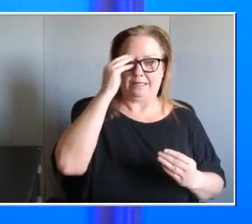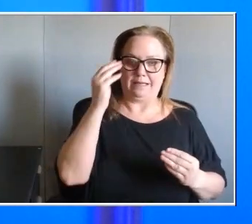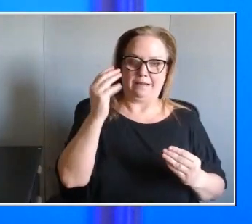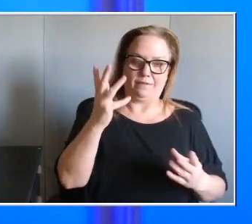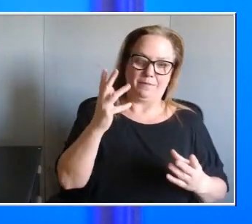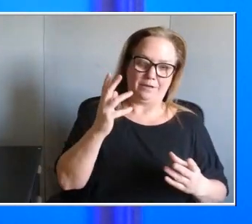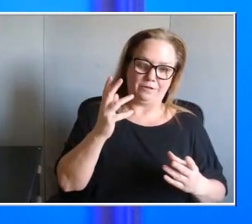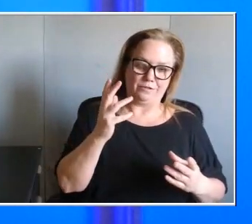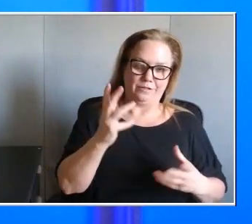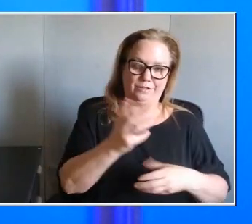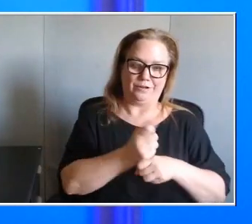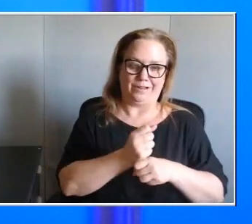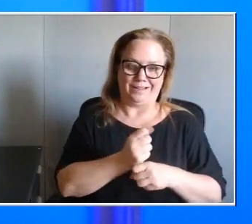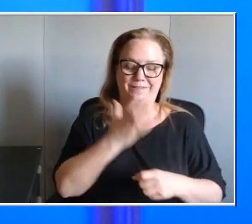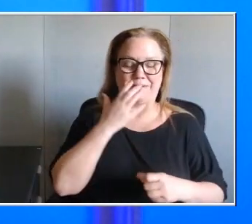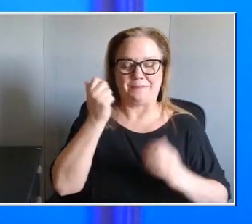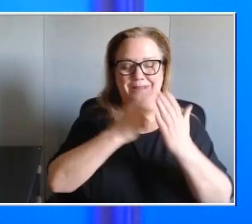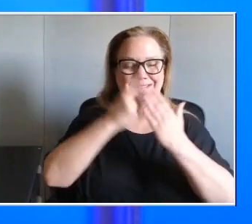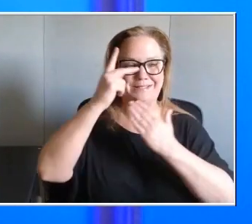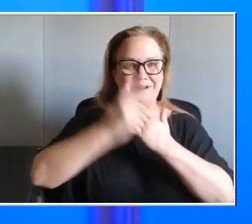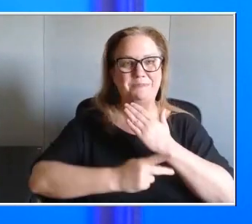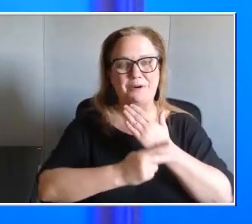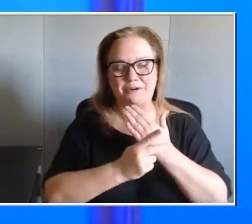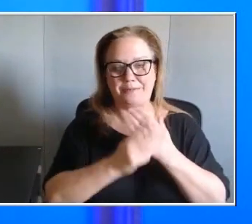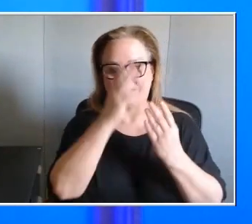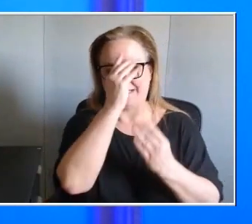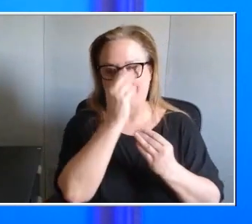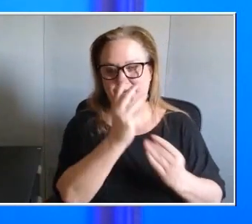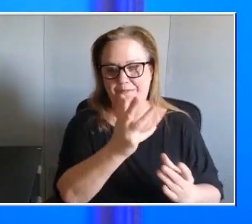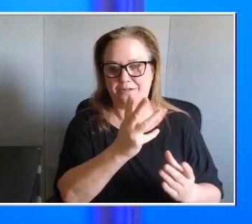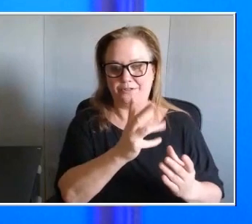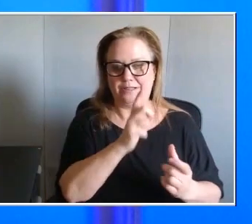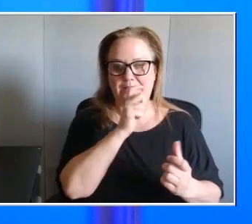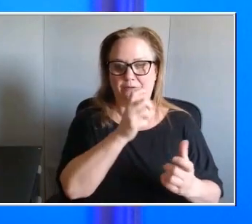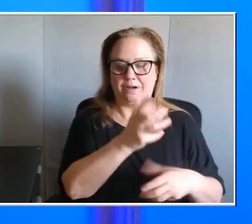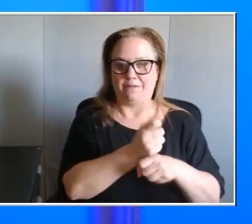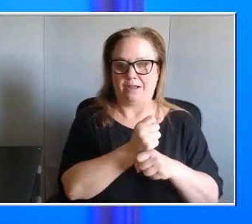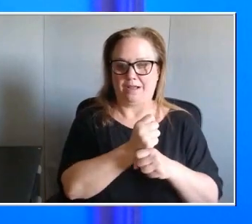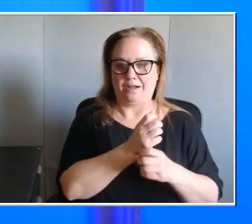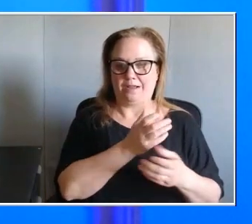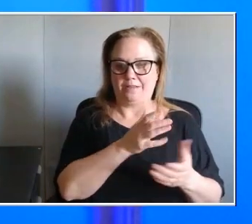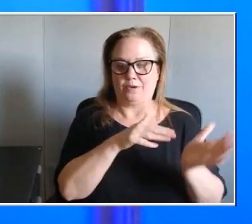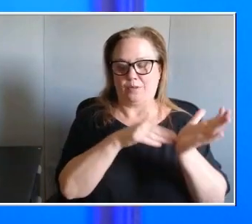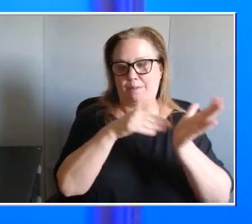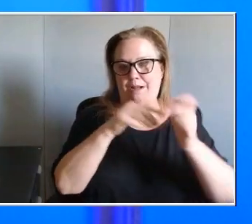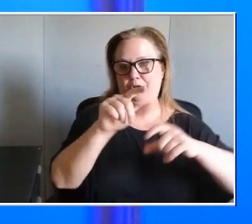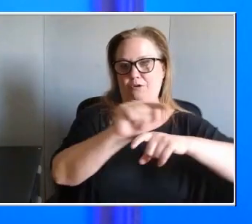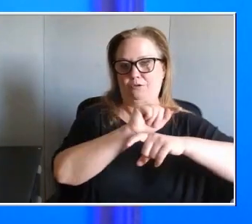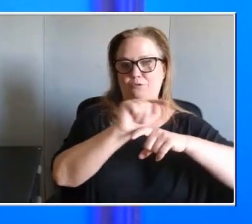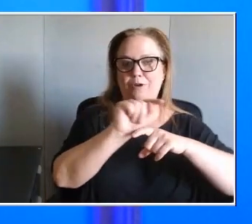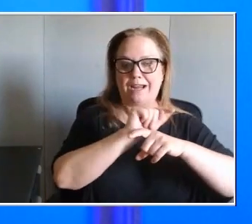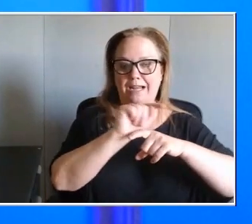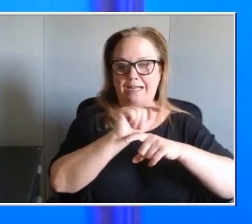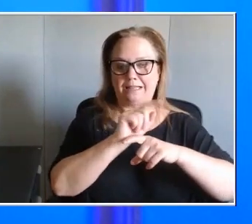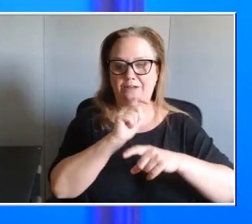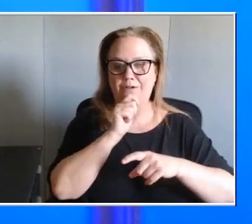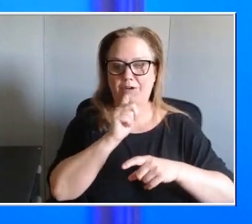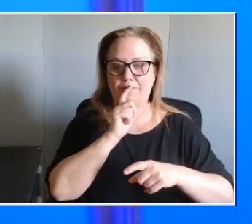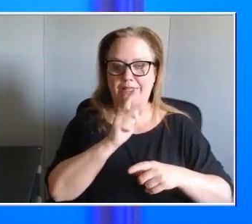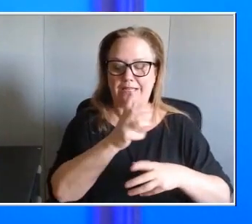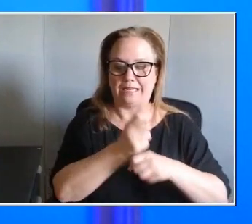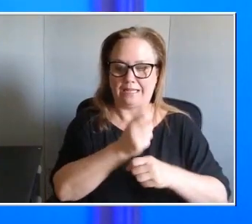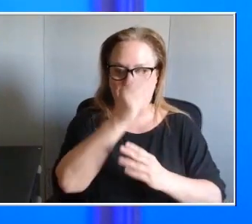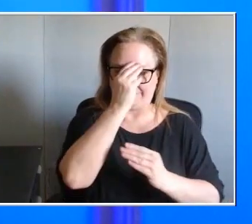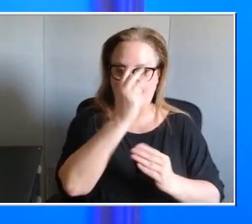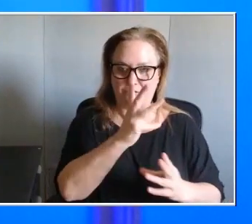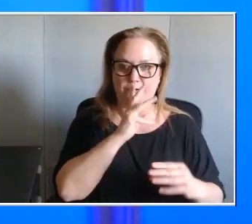getting because of the BEST program is information that they would not have gotten throughout their medical training. They're not really getting the information that talks